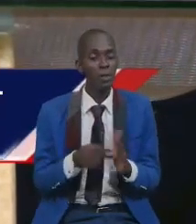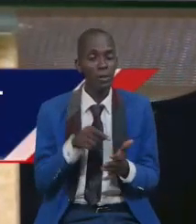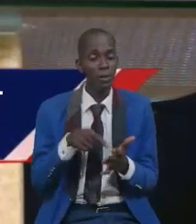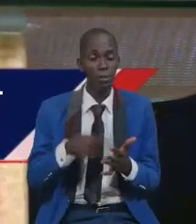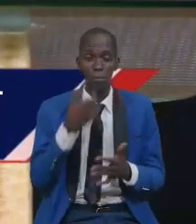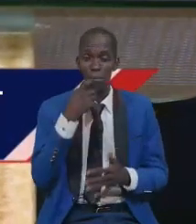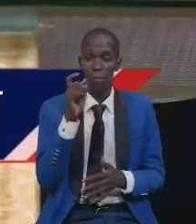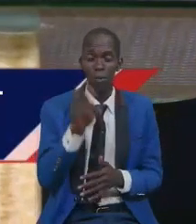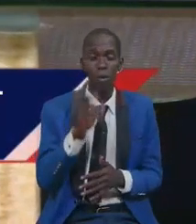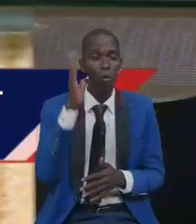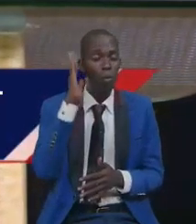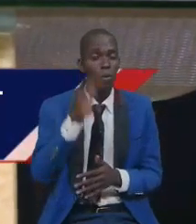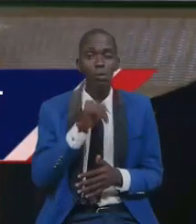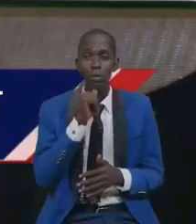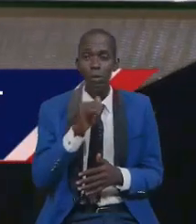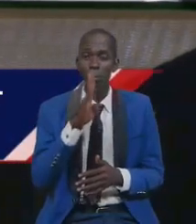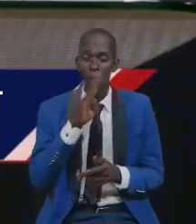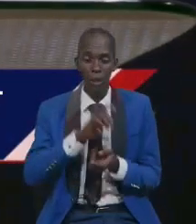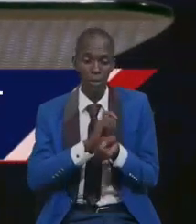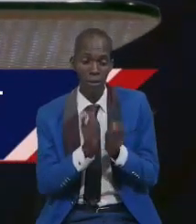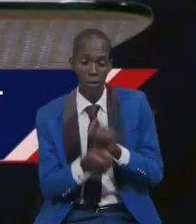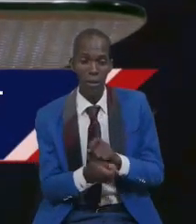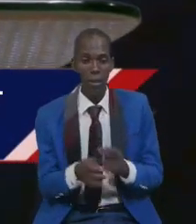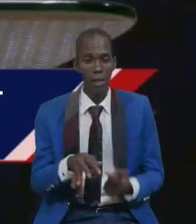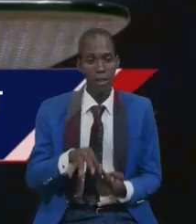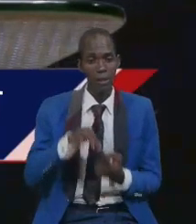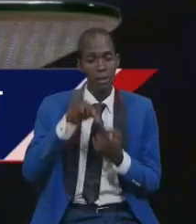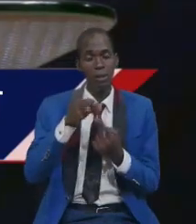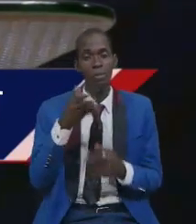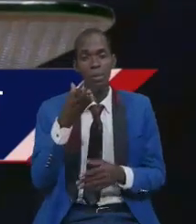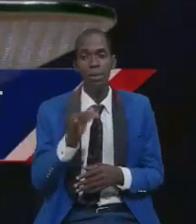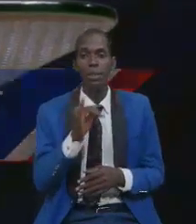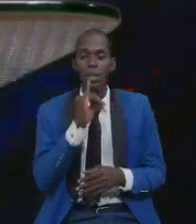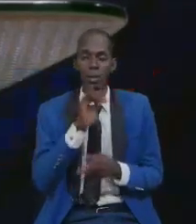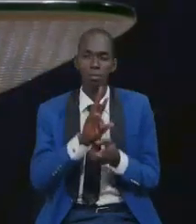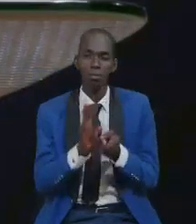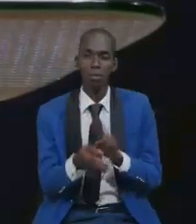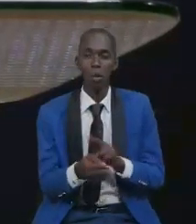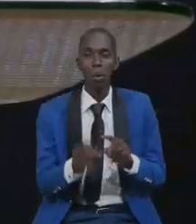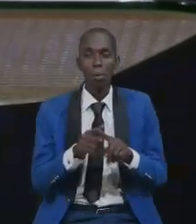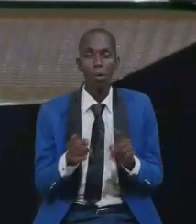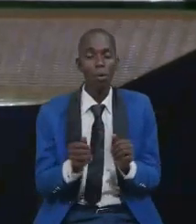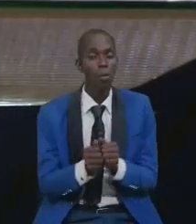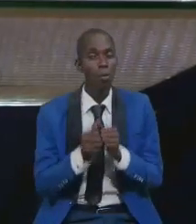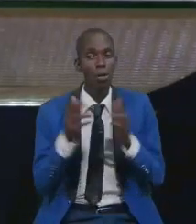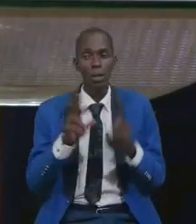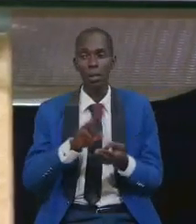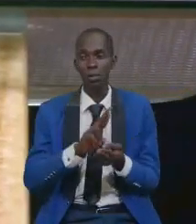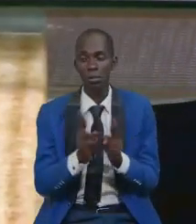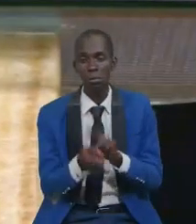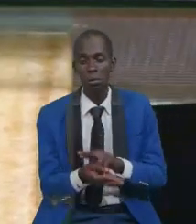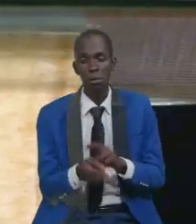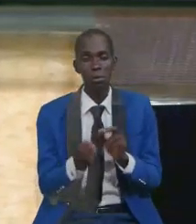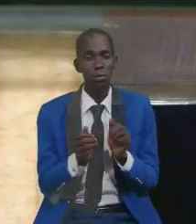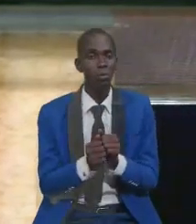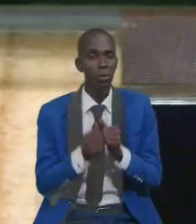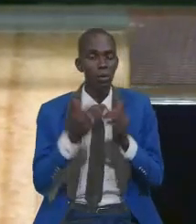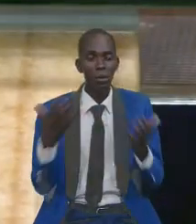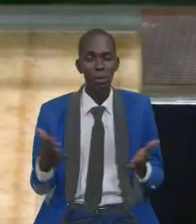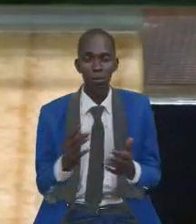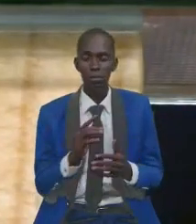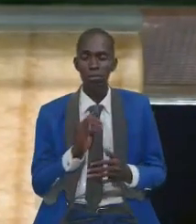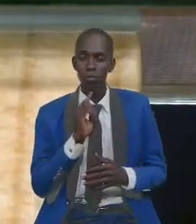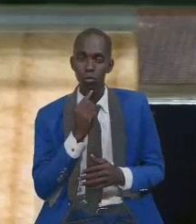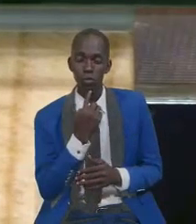will not be changed except there is repentance. But without repentance, without